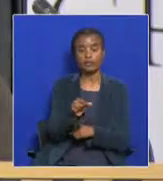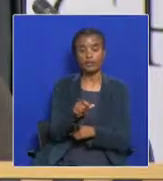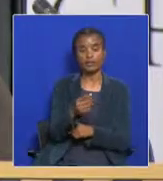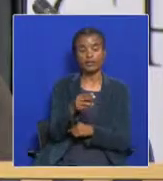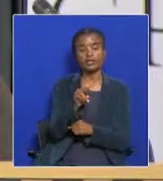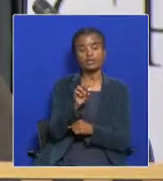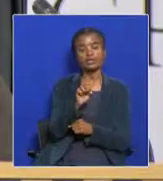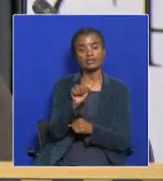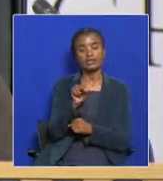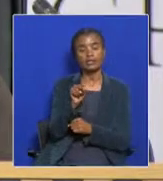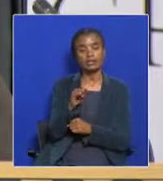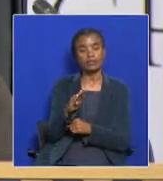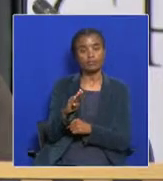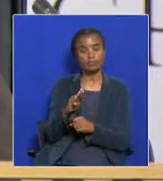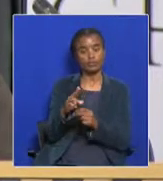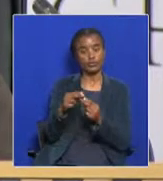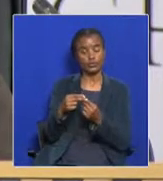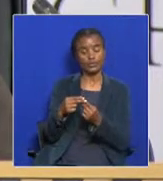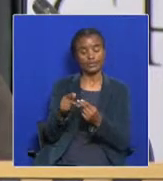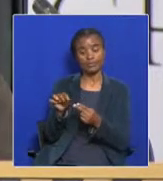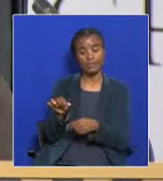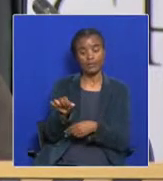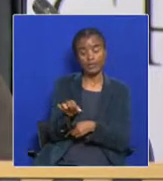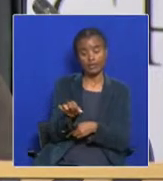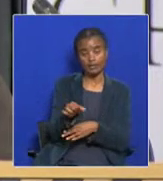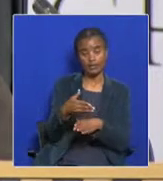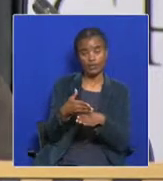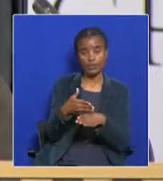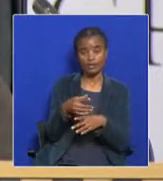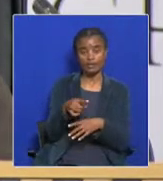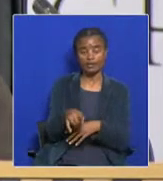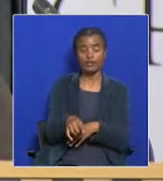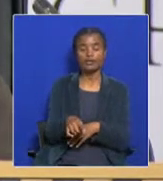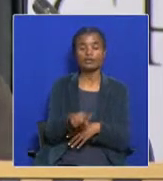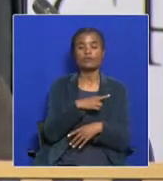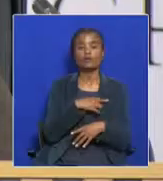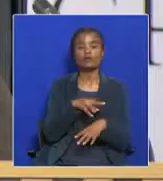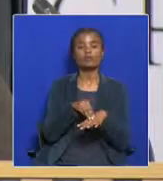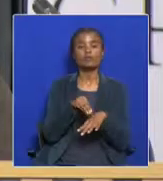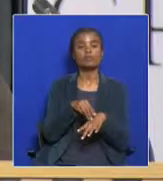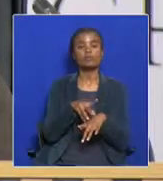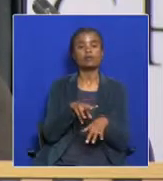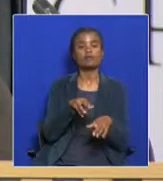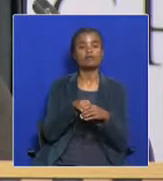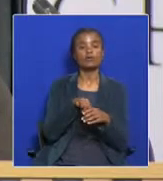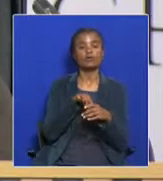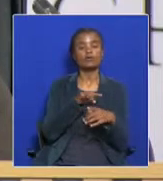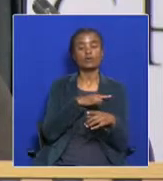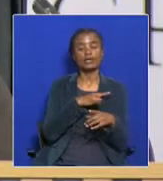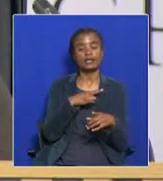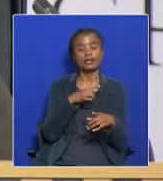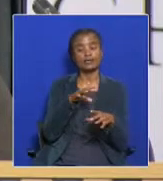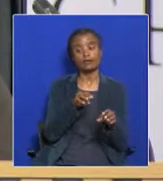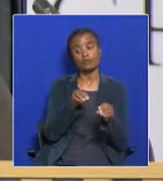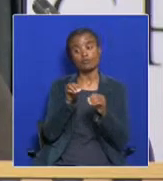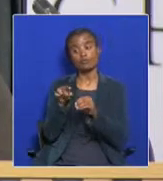And when I got back there, part of my problems of why I landed up in commercial crime was due to the fact